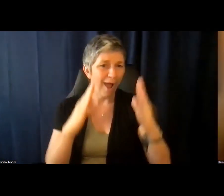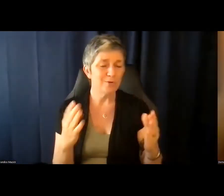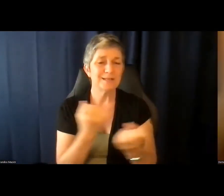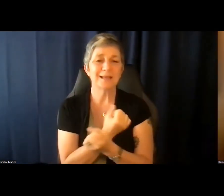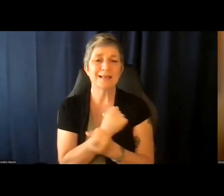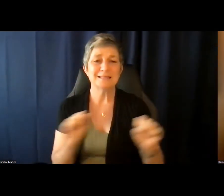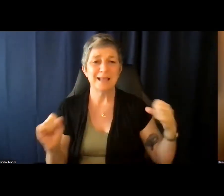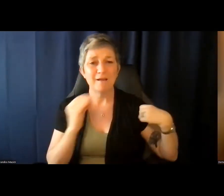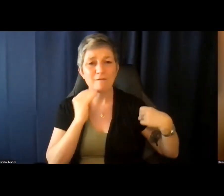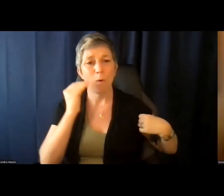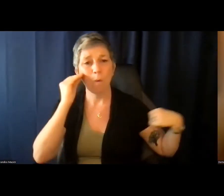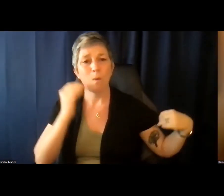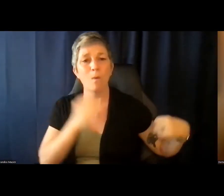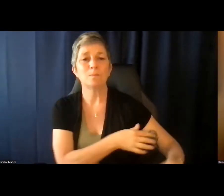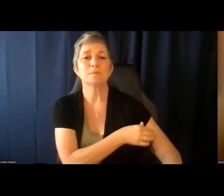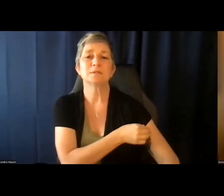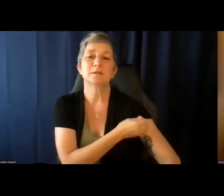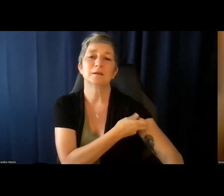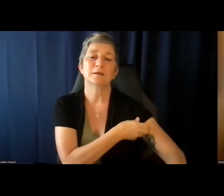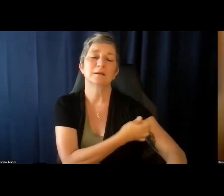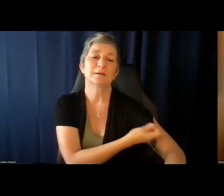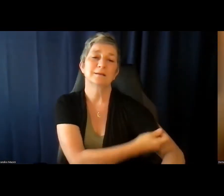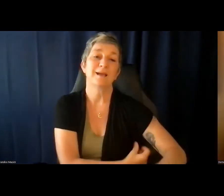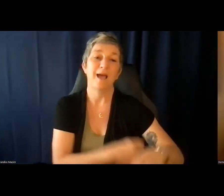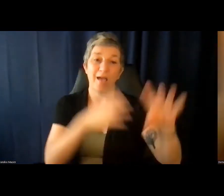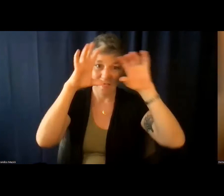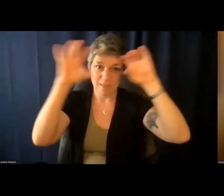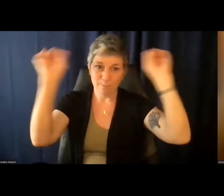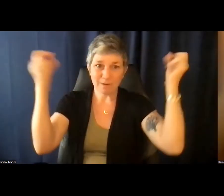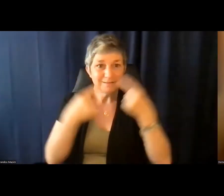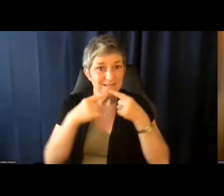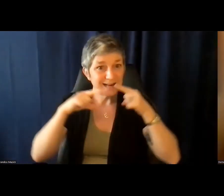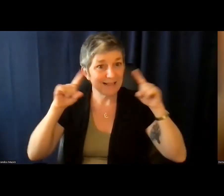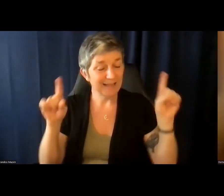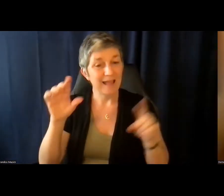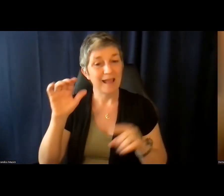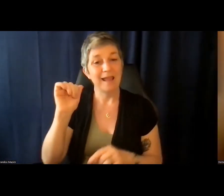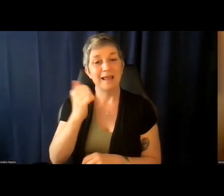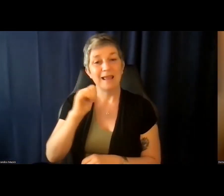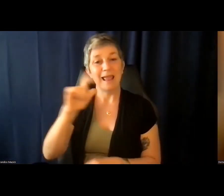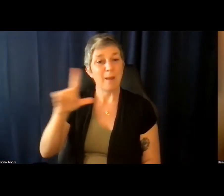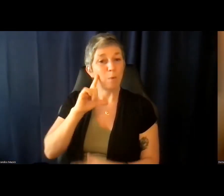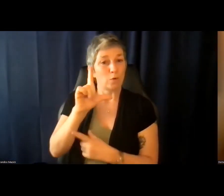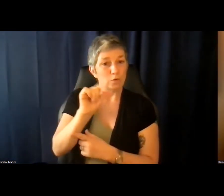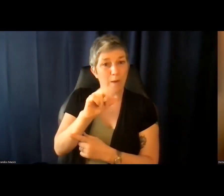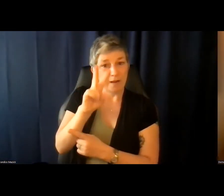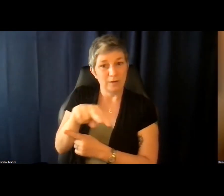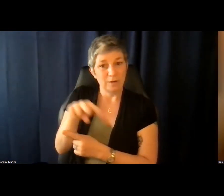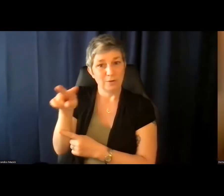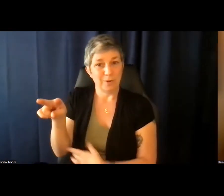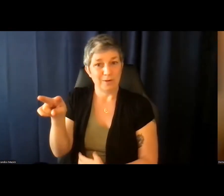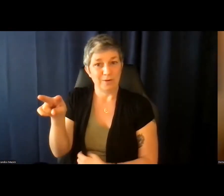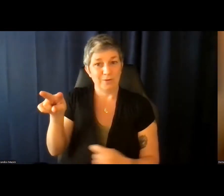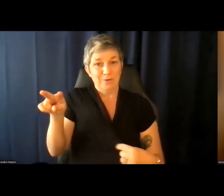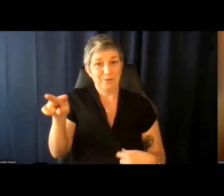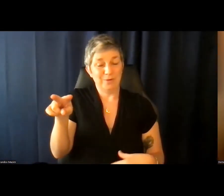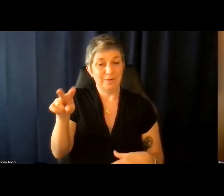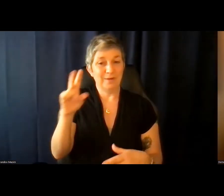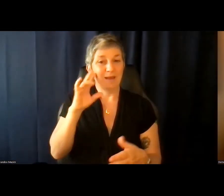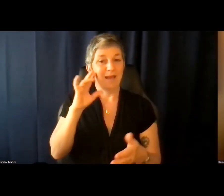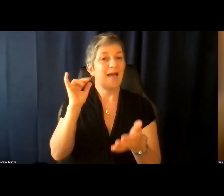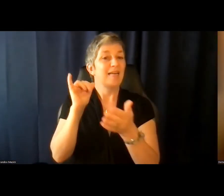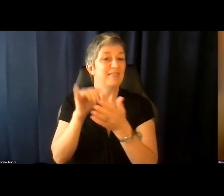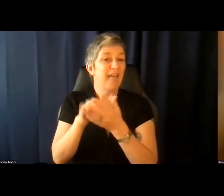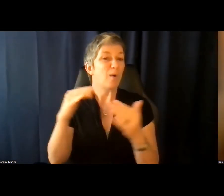homes. Now, President Biden declared in April 2022, mind you, that was actually Fair Housing Month,